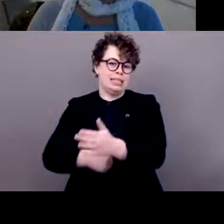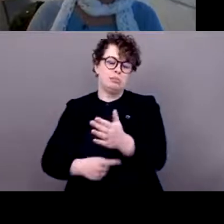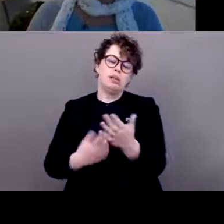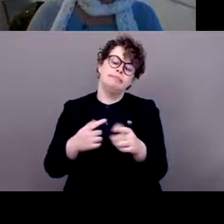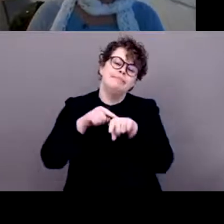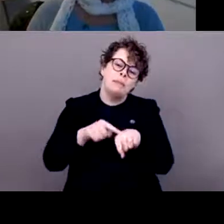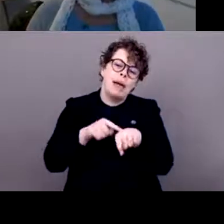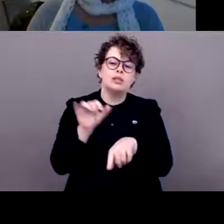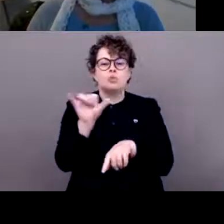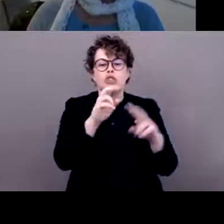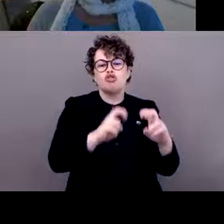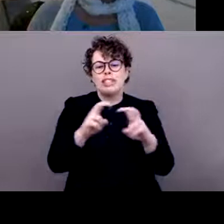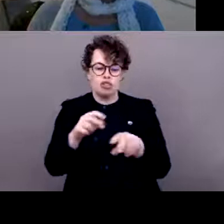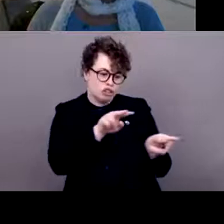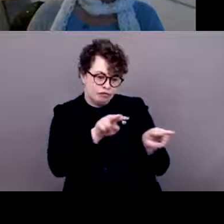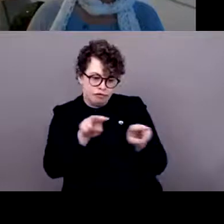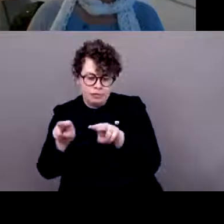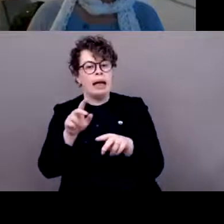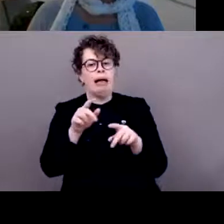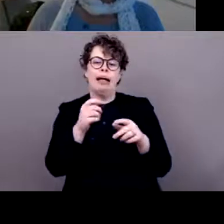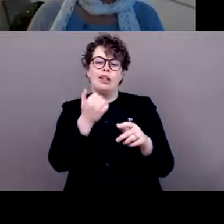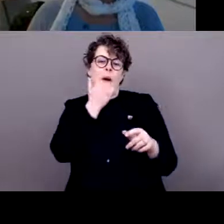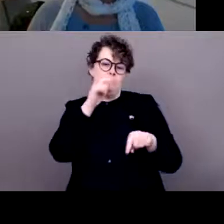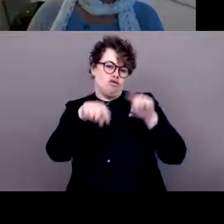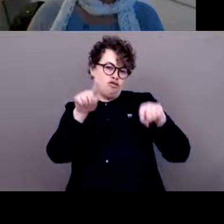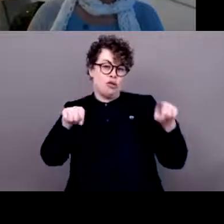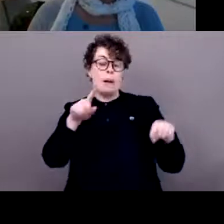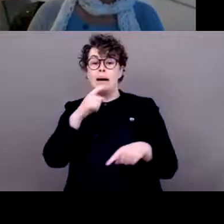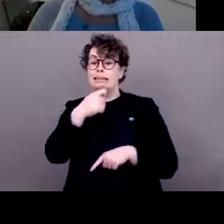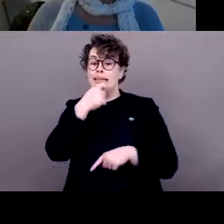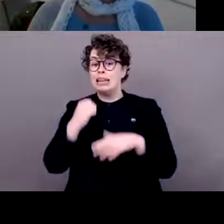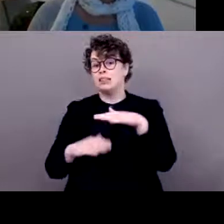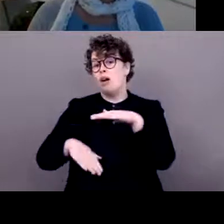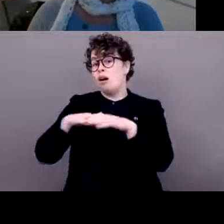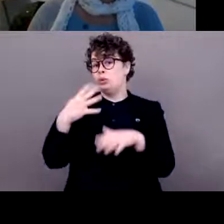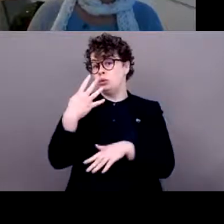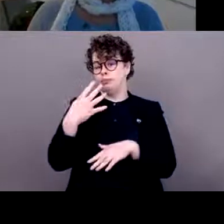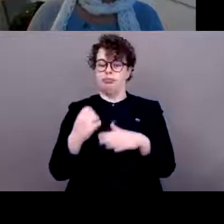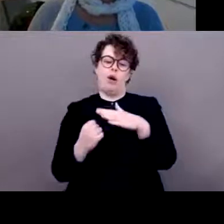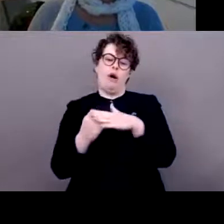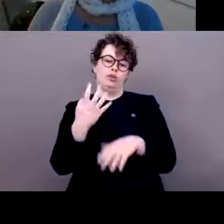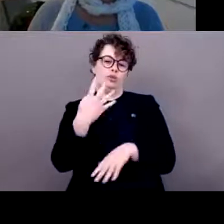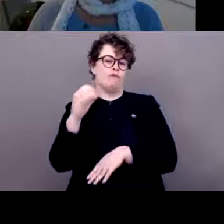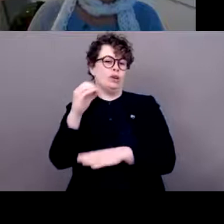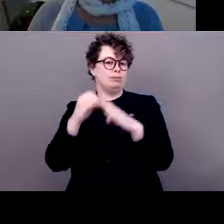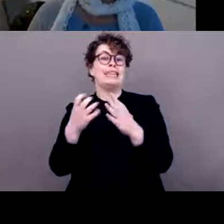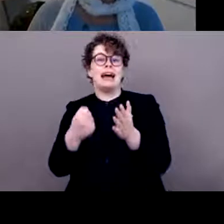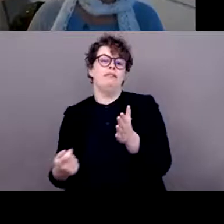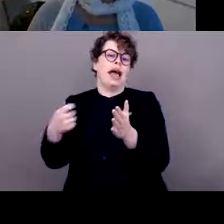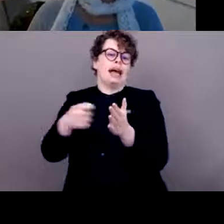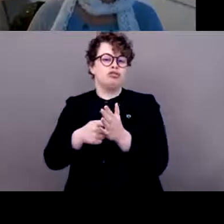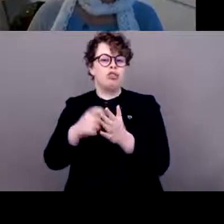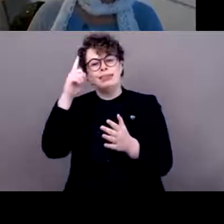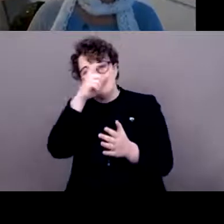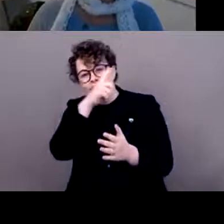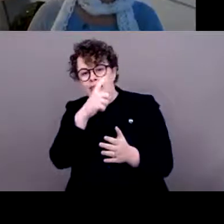do vary, but up to 40% of deaf children may have additional difficulties which may impact and affect